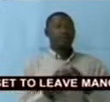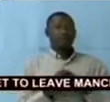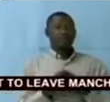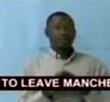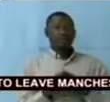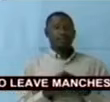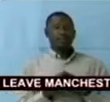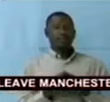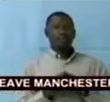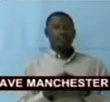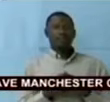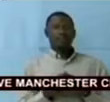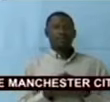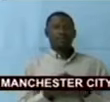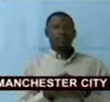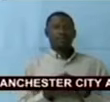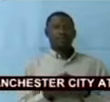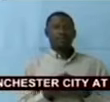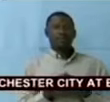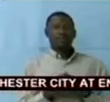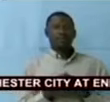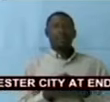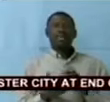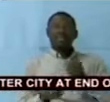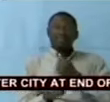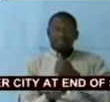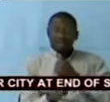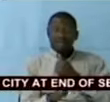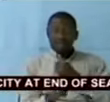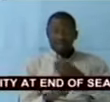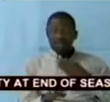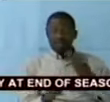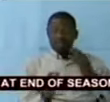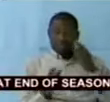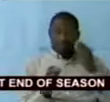It's fear that will expose you to the harm. When